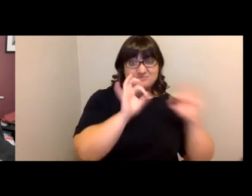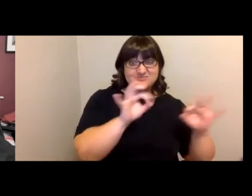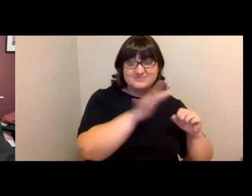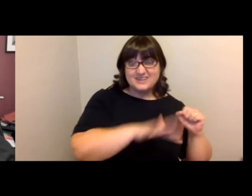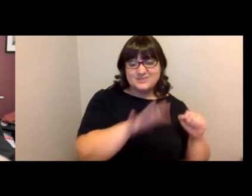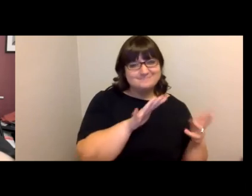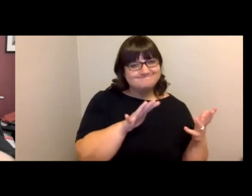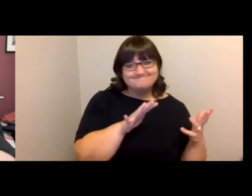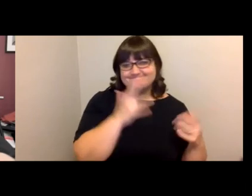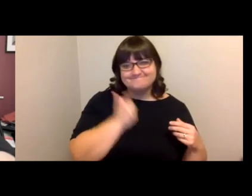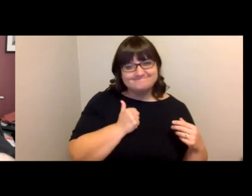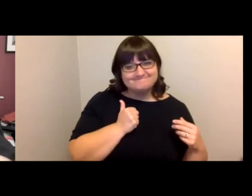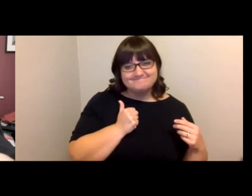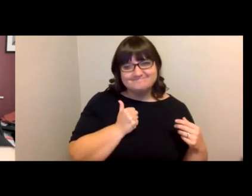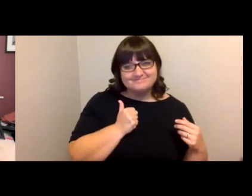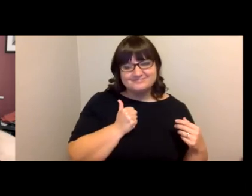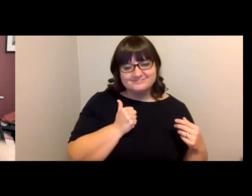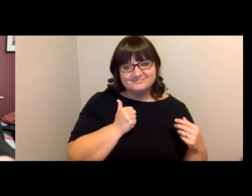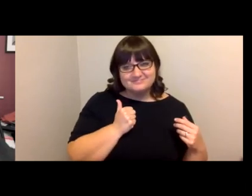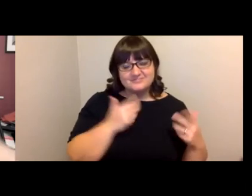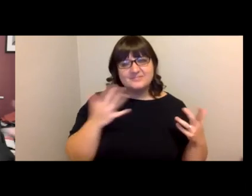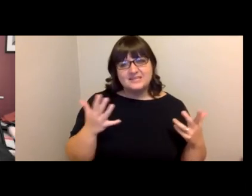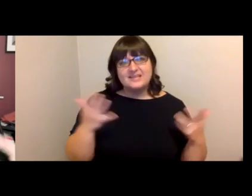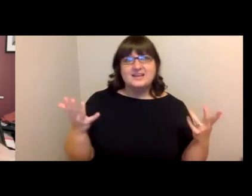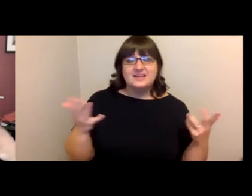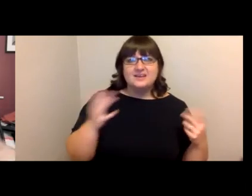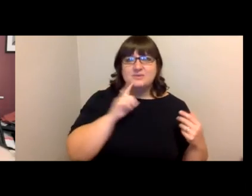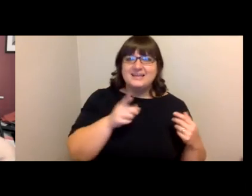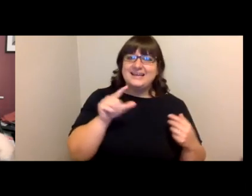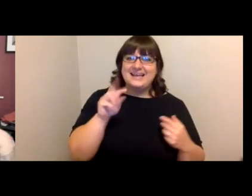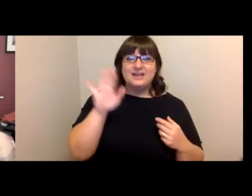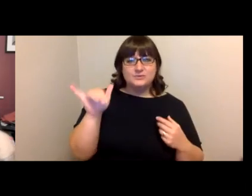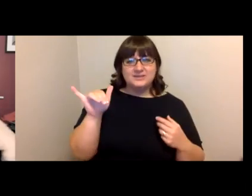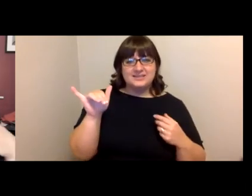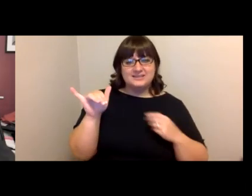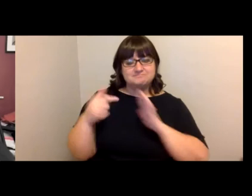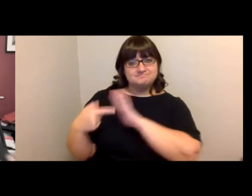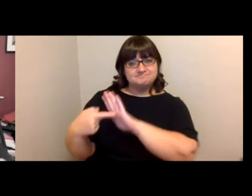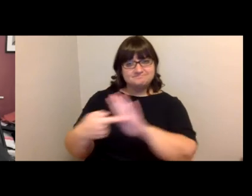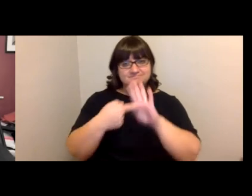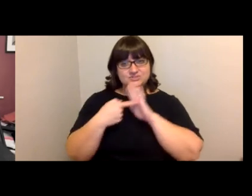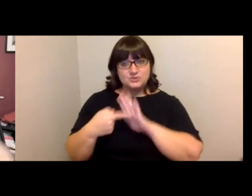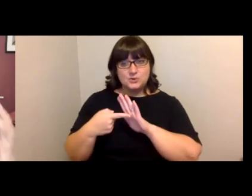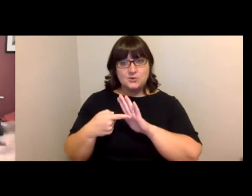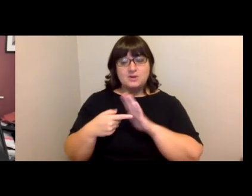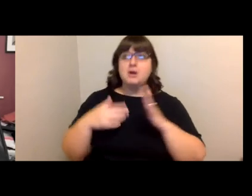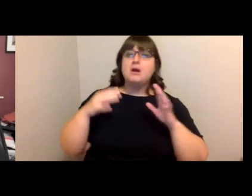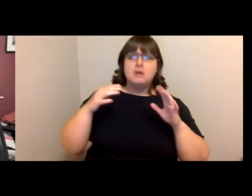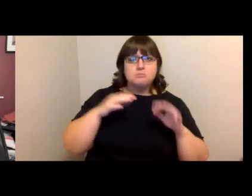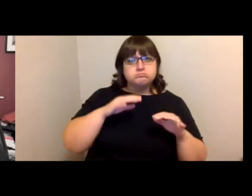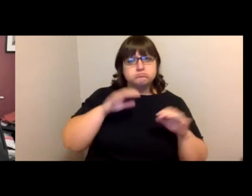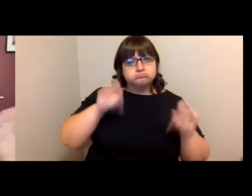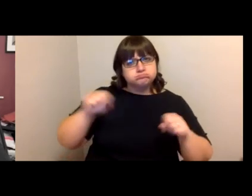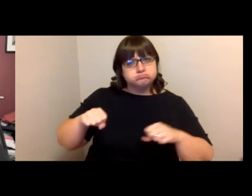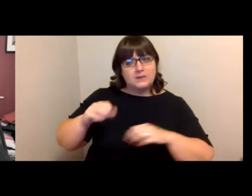a ton of even, gallery spaces that might be barrier free, but there's so many other ways of thinking